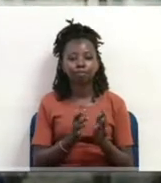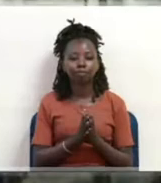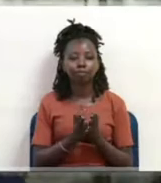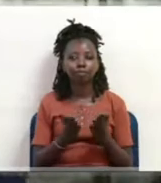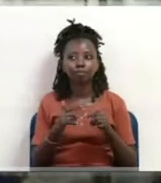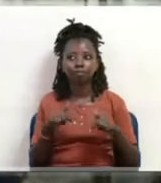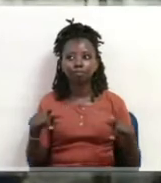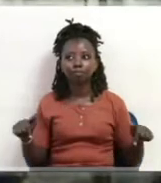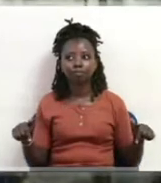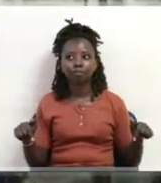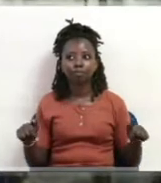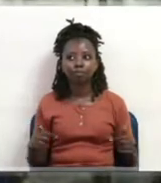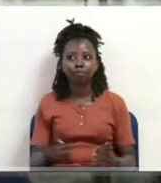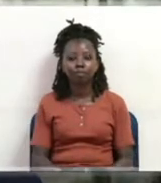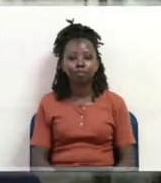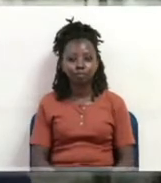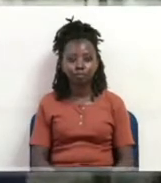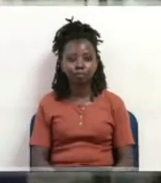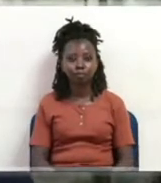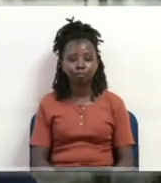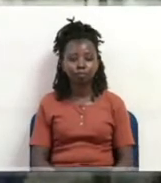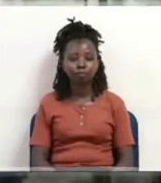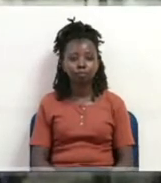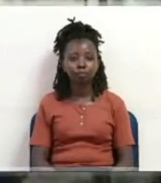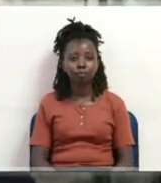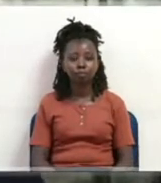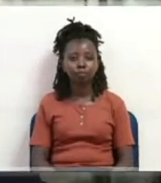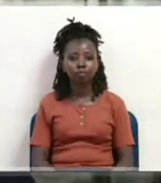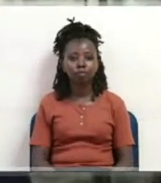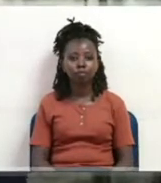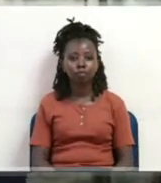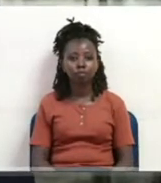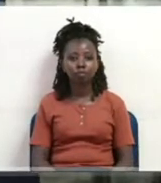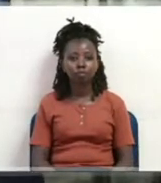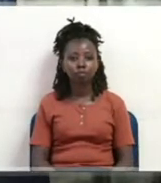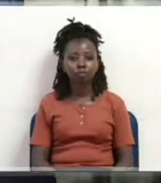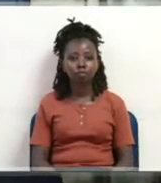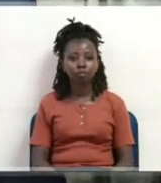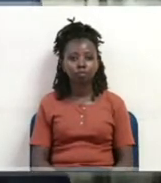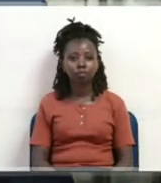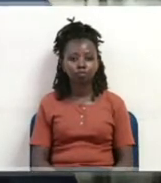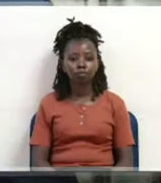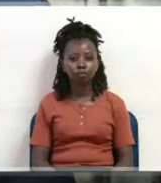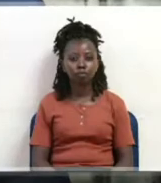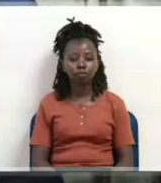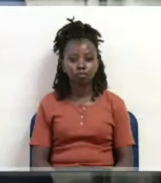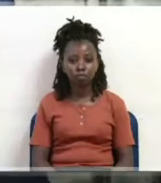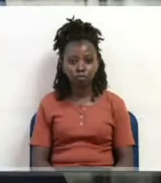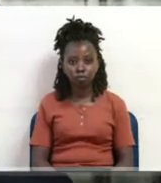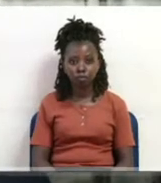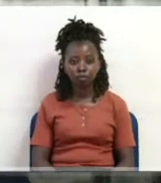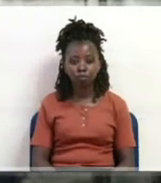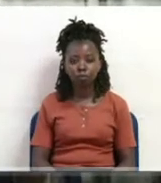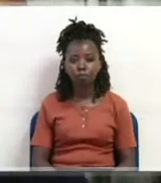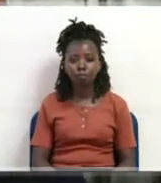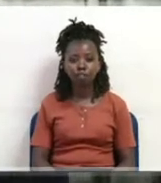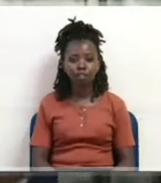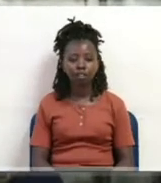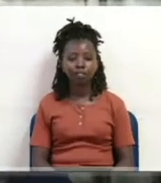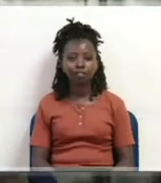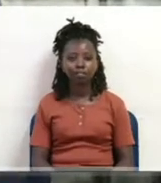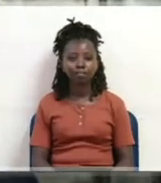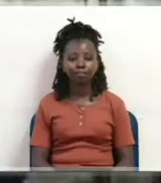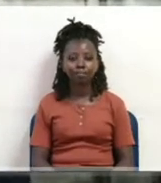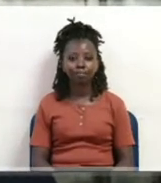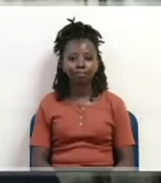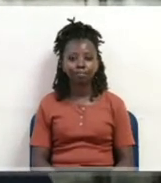congregation of Israel that were assembled with him before the ark, sacrificing sheep and oxen